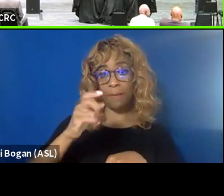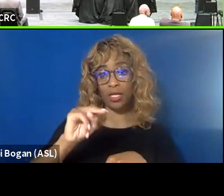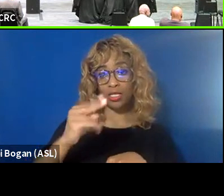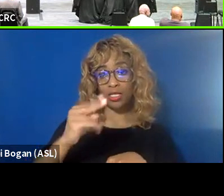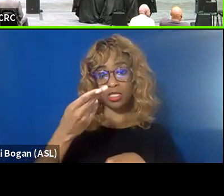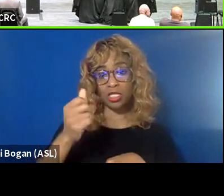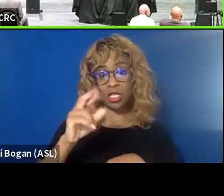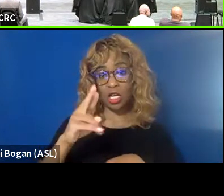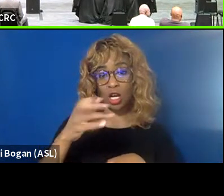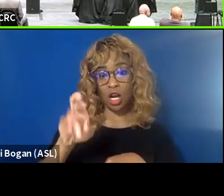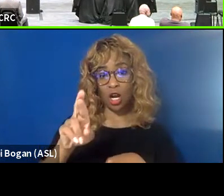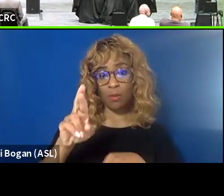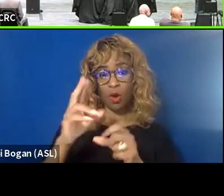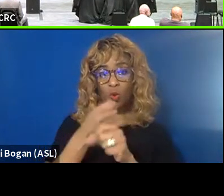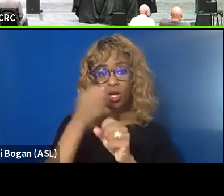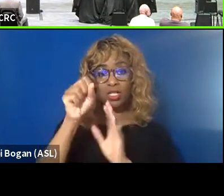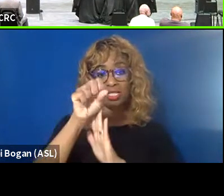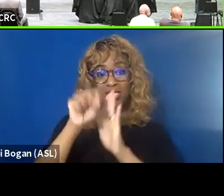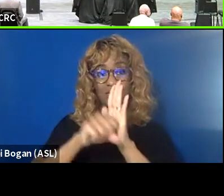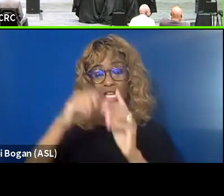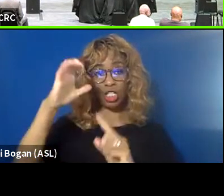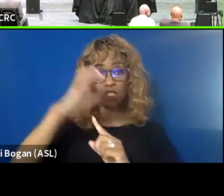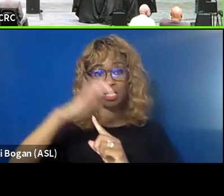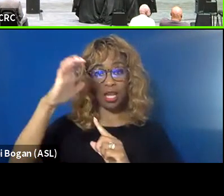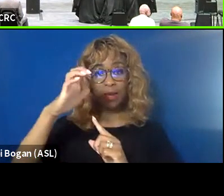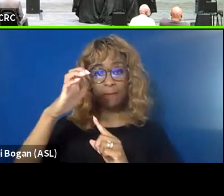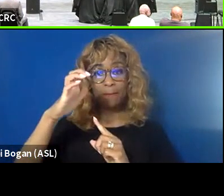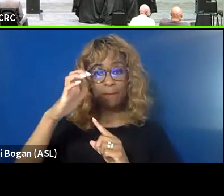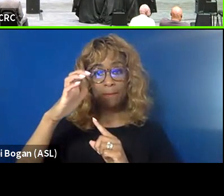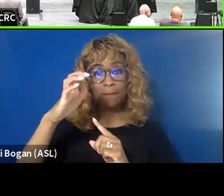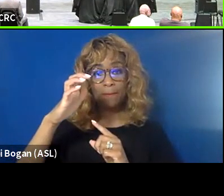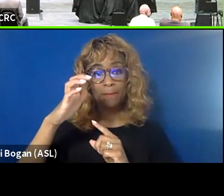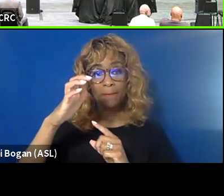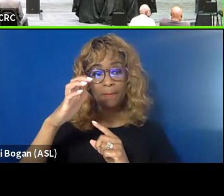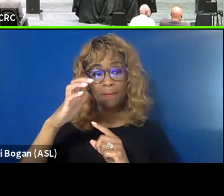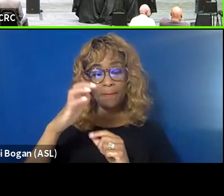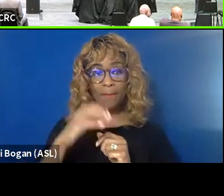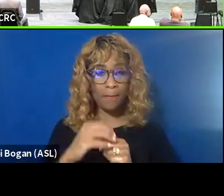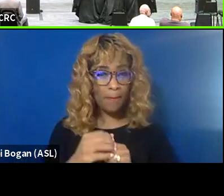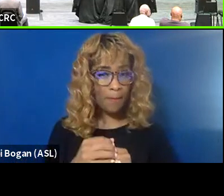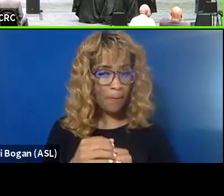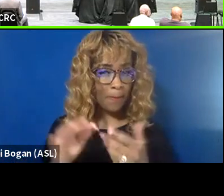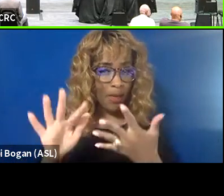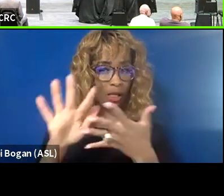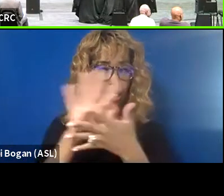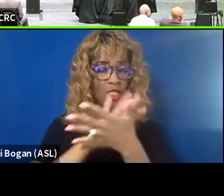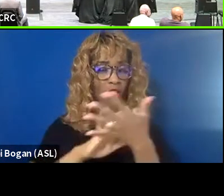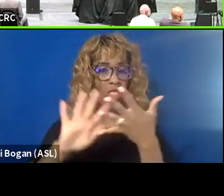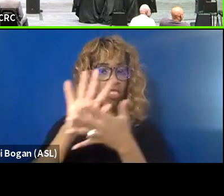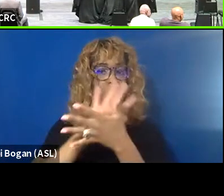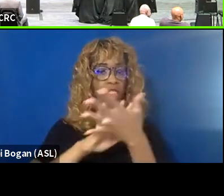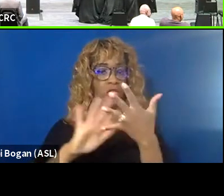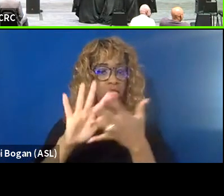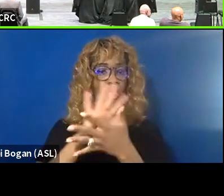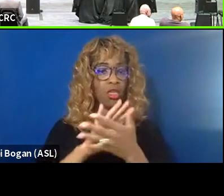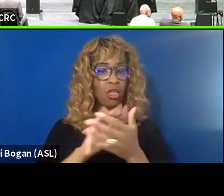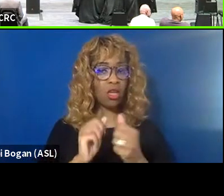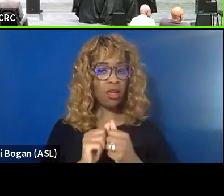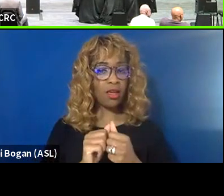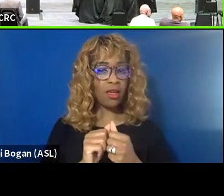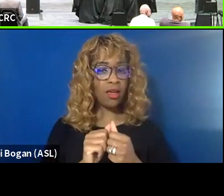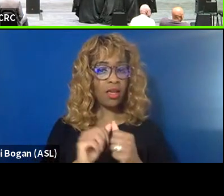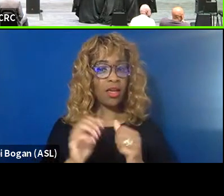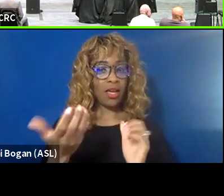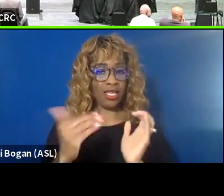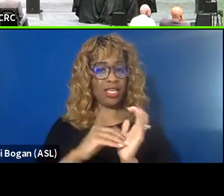won state championship. And did it again in 65, and I have my little on because we did it again